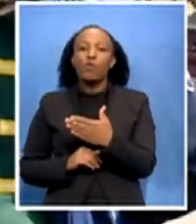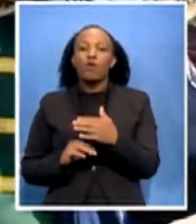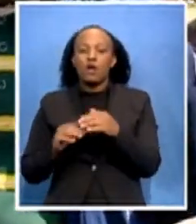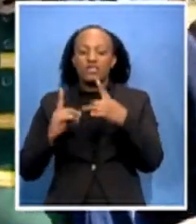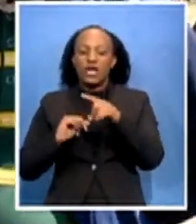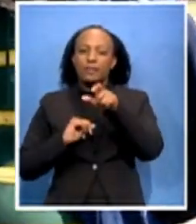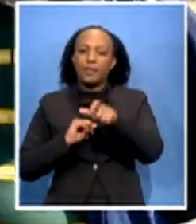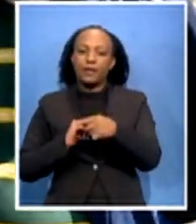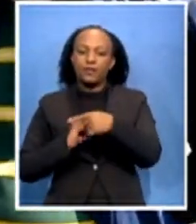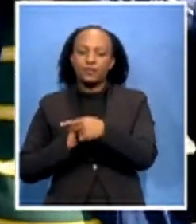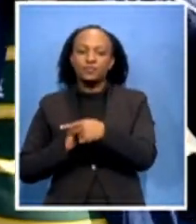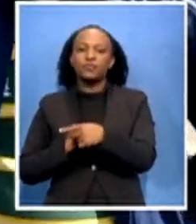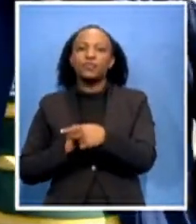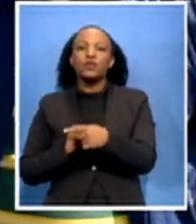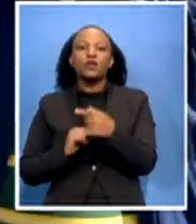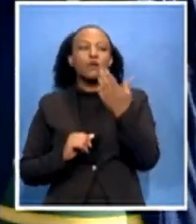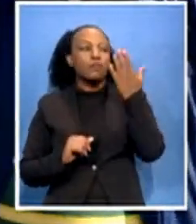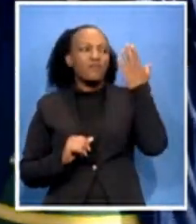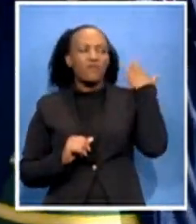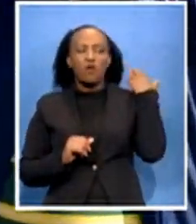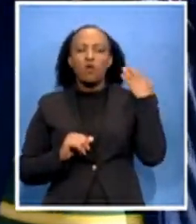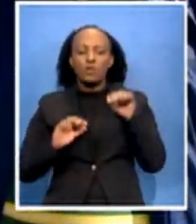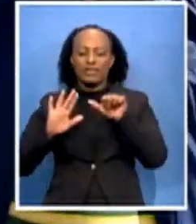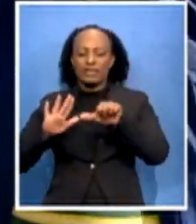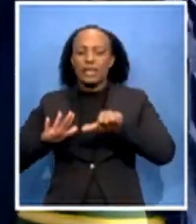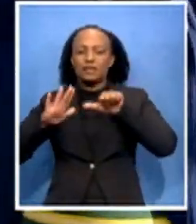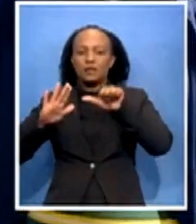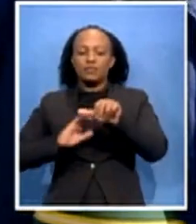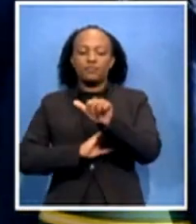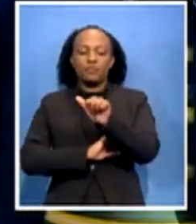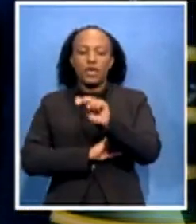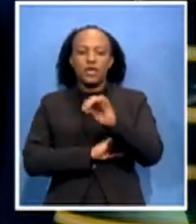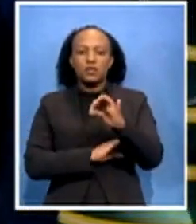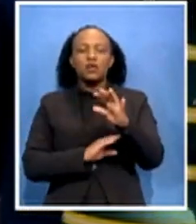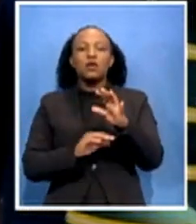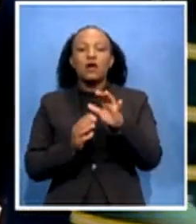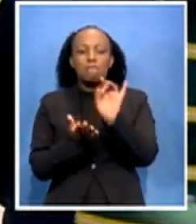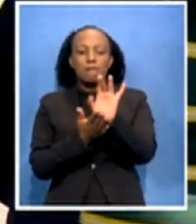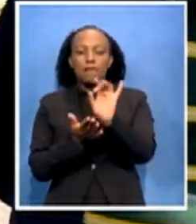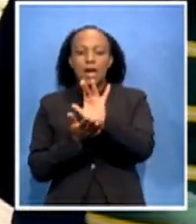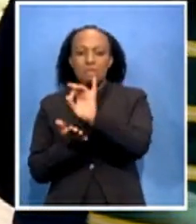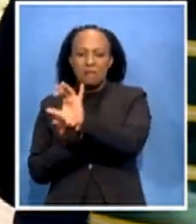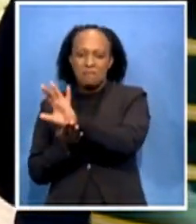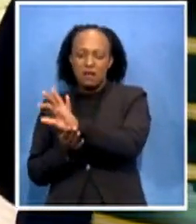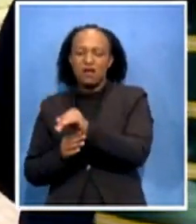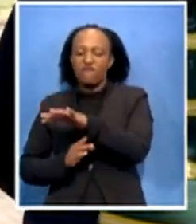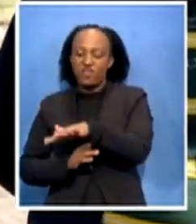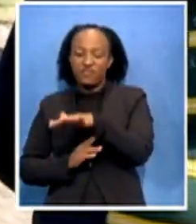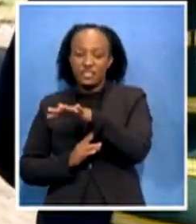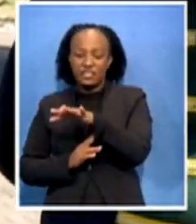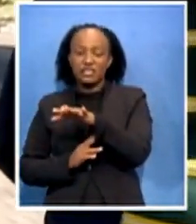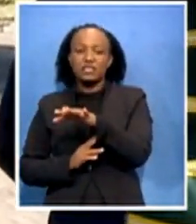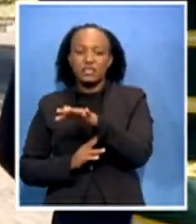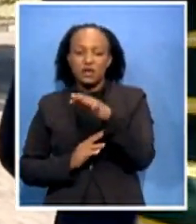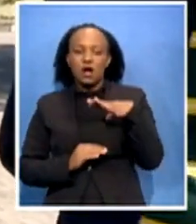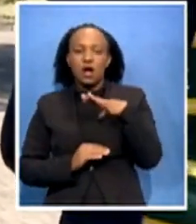16 ANC councillors that were expelled, and out of them 15 councillors contested independently, and